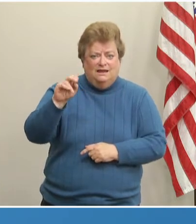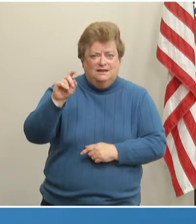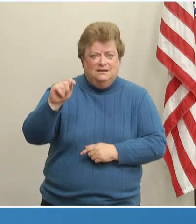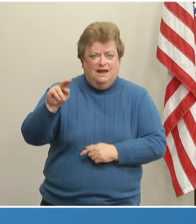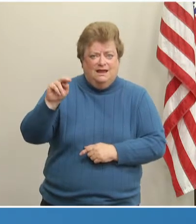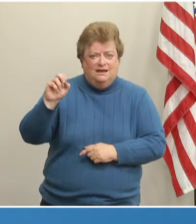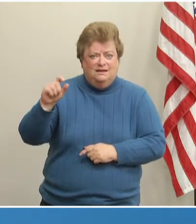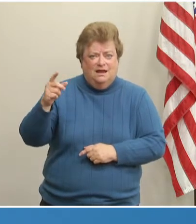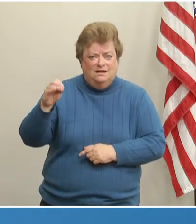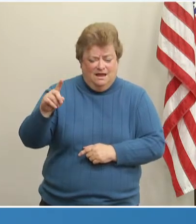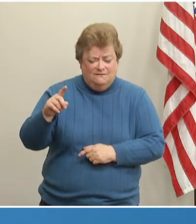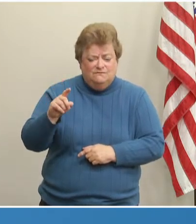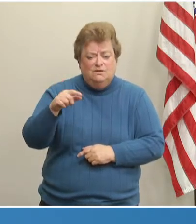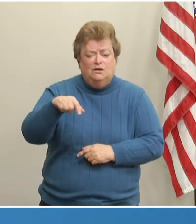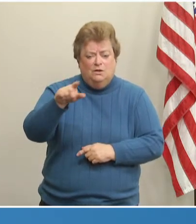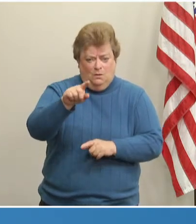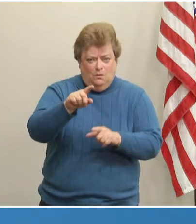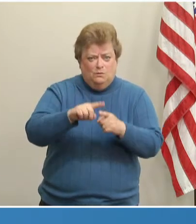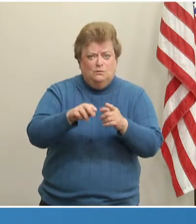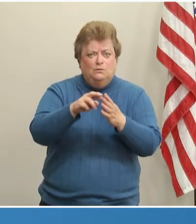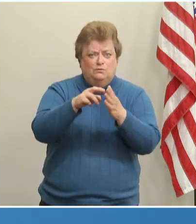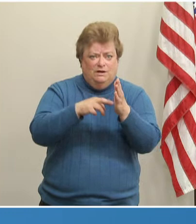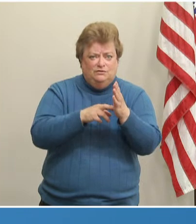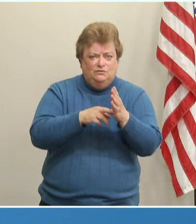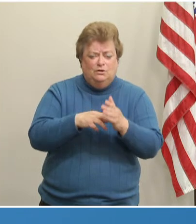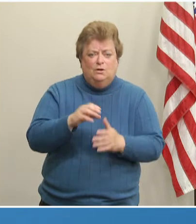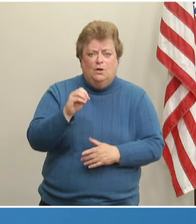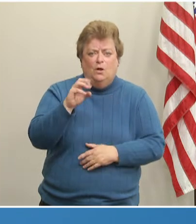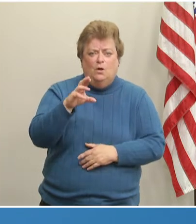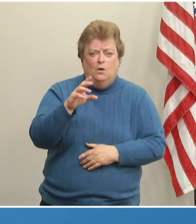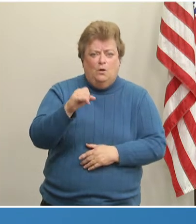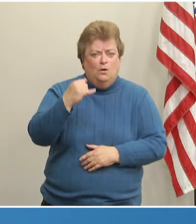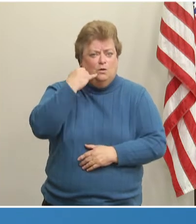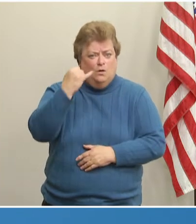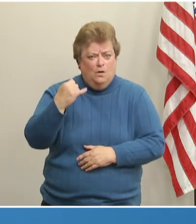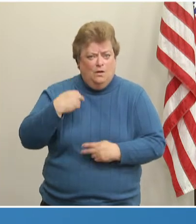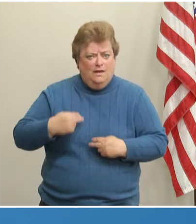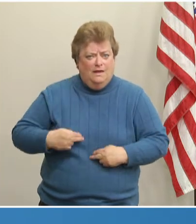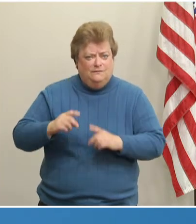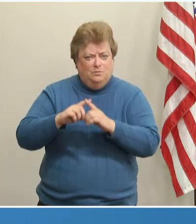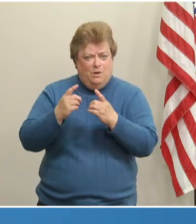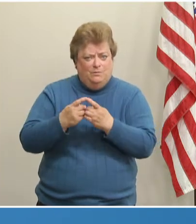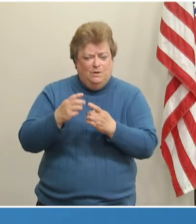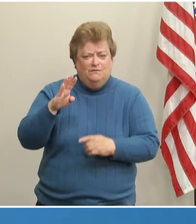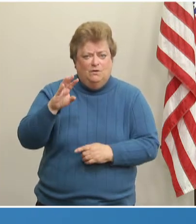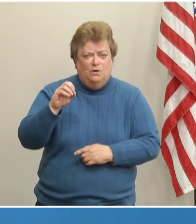covid19.lincoln.ne.gov. Just click on the Vaccine Information tab, or you can call the Health Department at